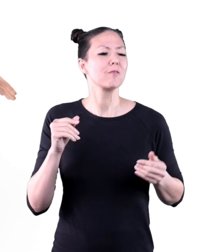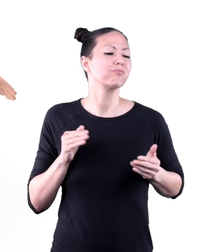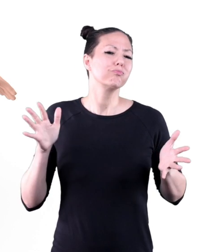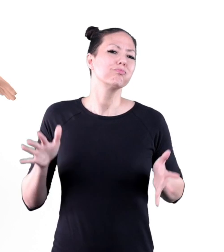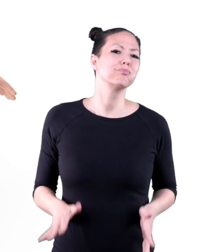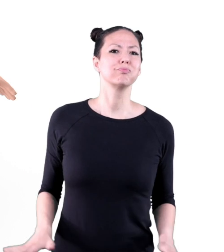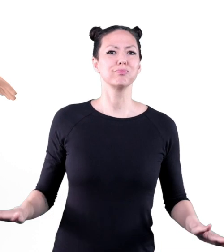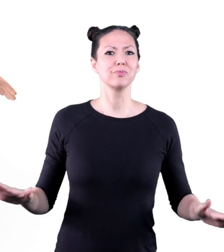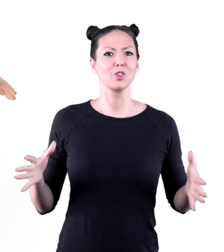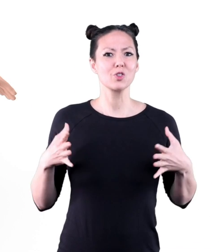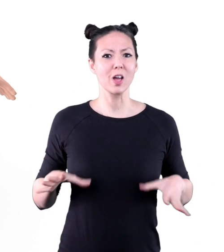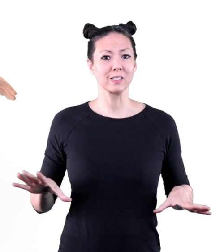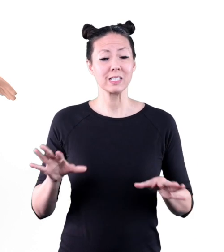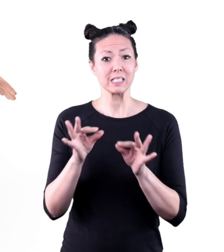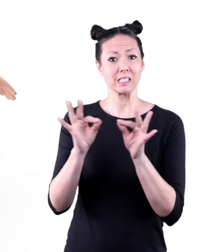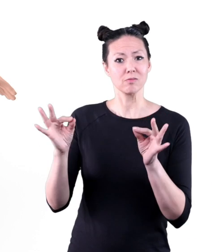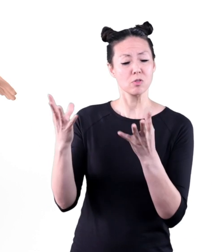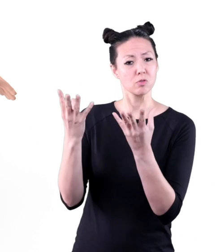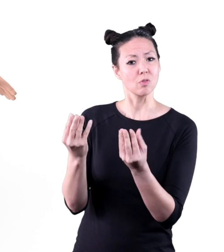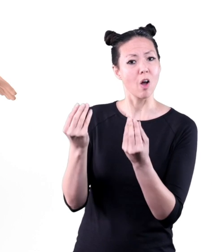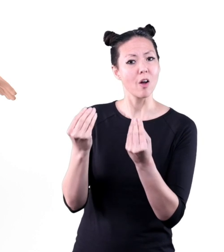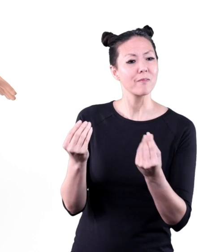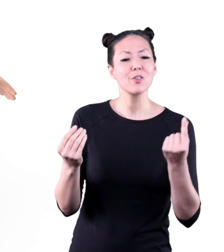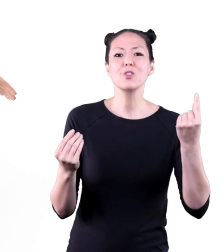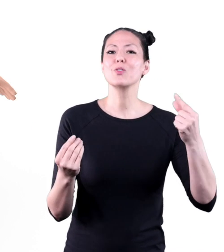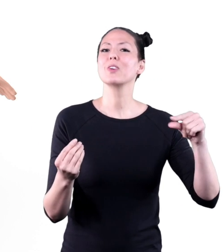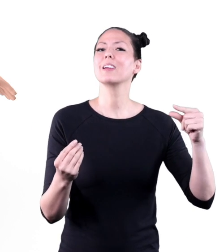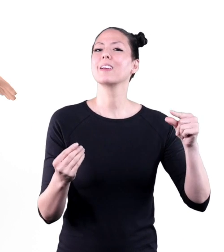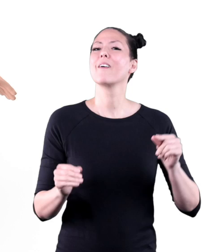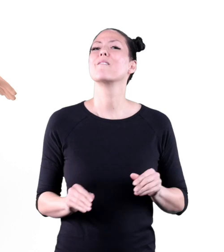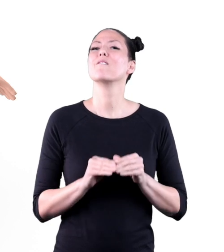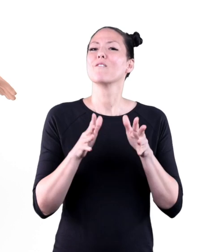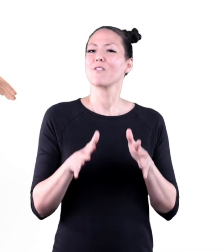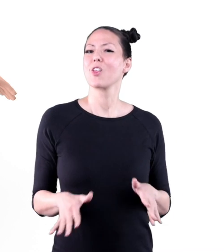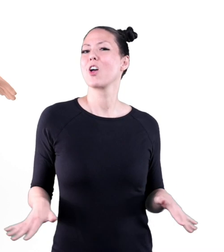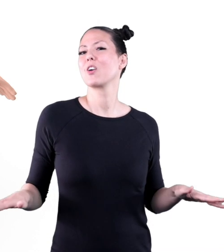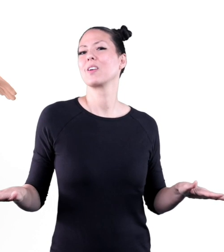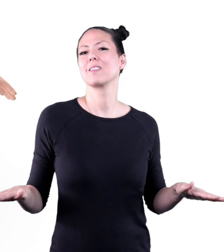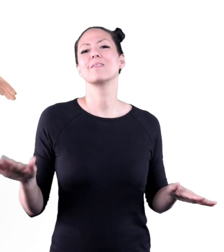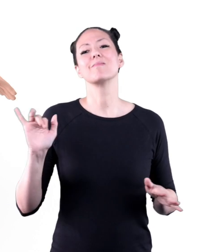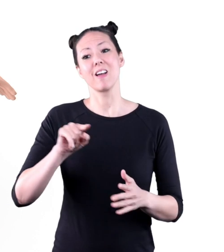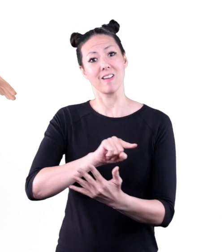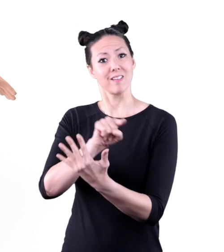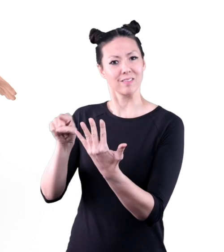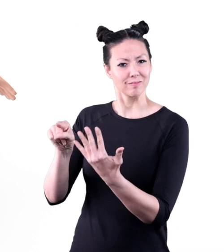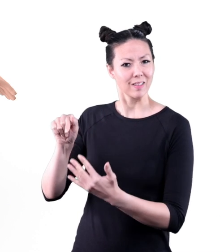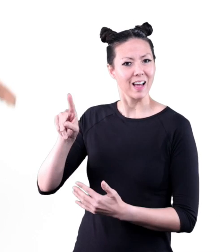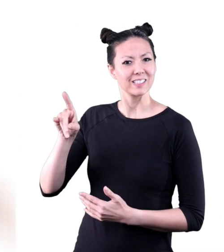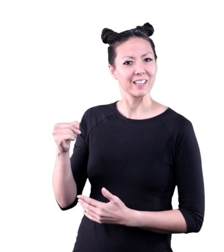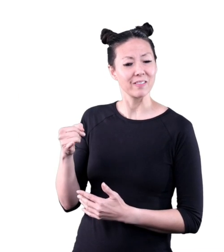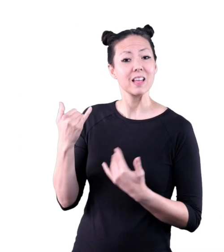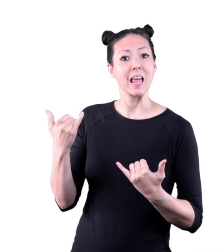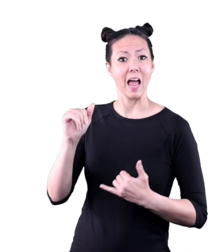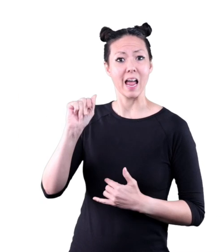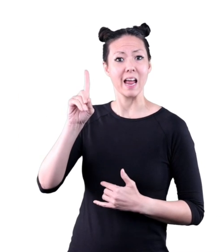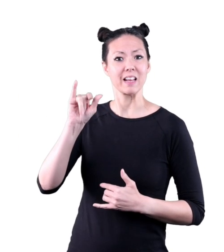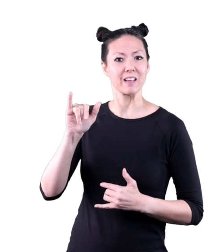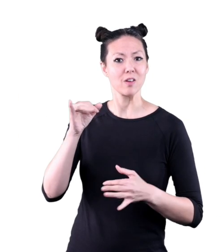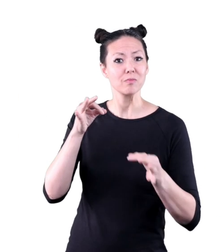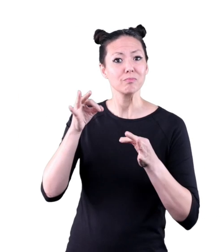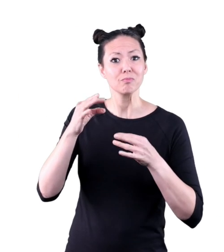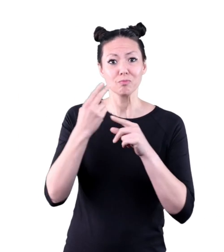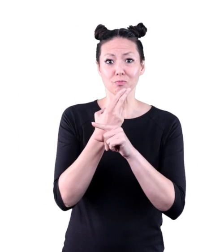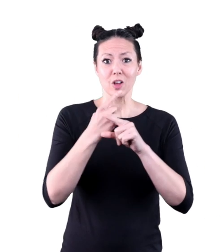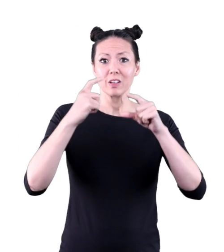flowing dress. In that sentence, soft, green, and flowing are all the adjectives. Now Addie is